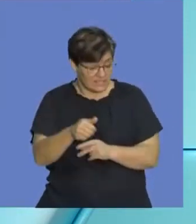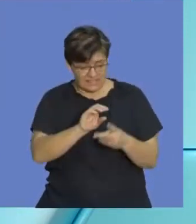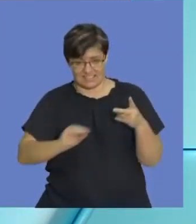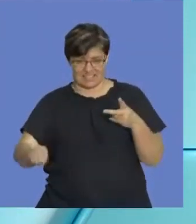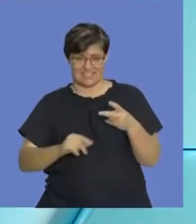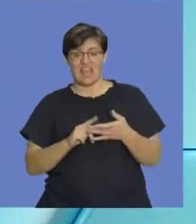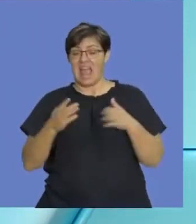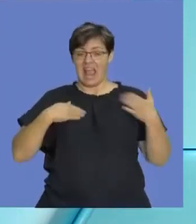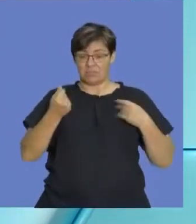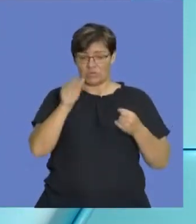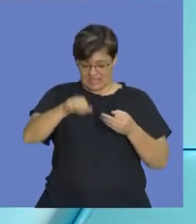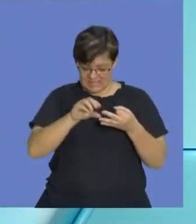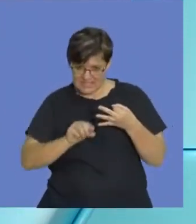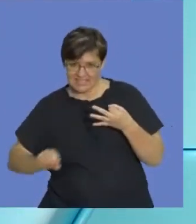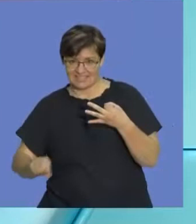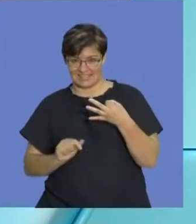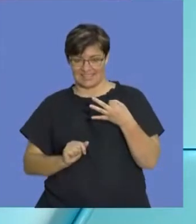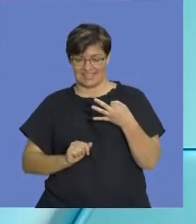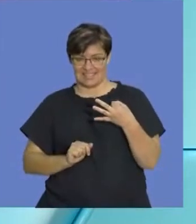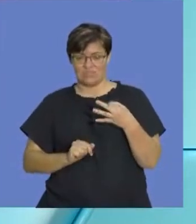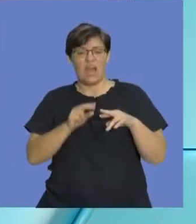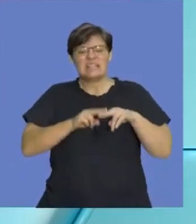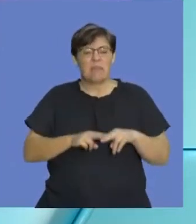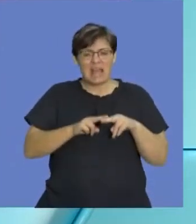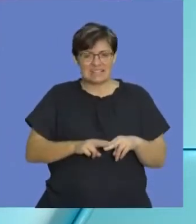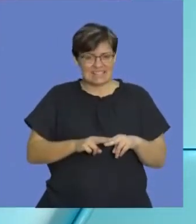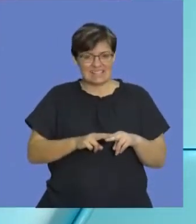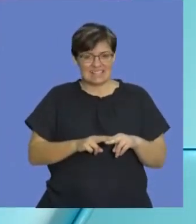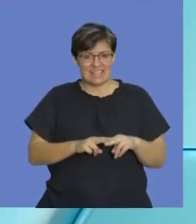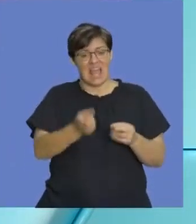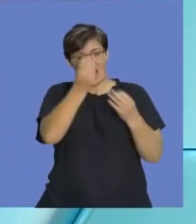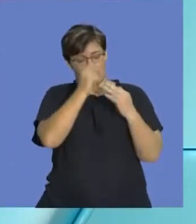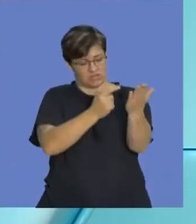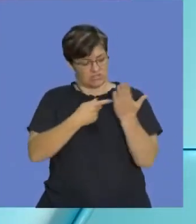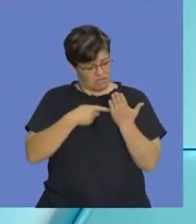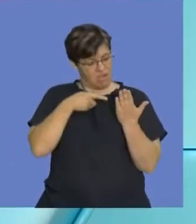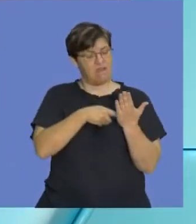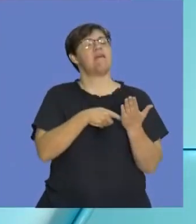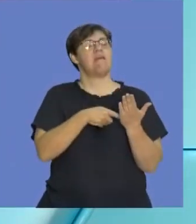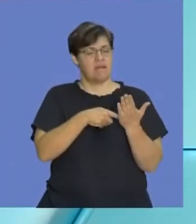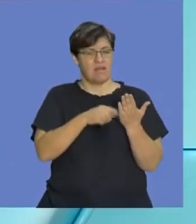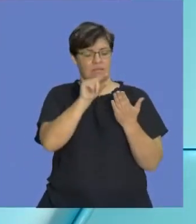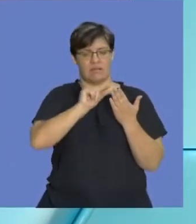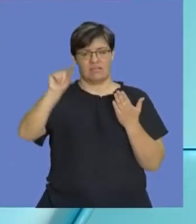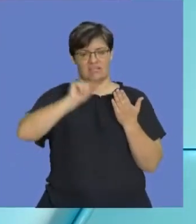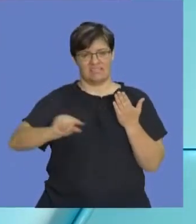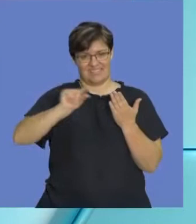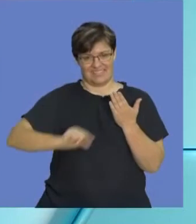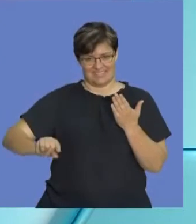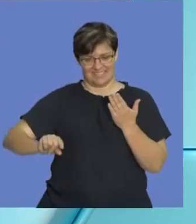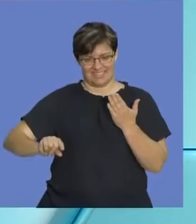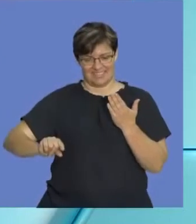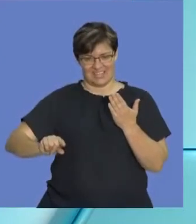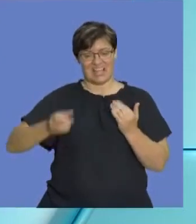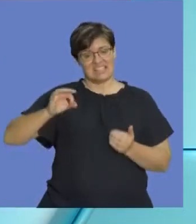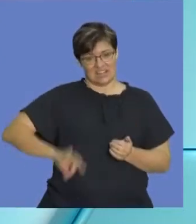admin costs? Yes. So just depending on the information that you have at hand, you will then apportion that salary or